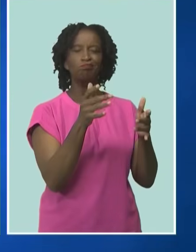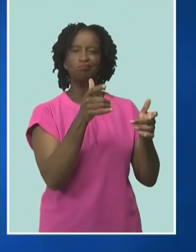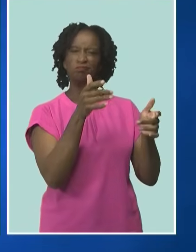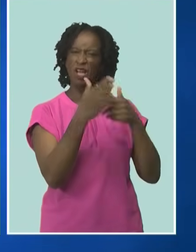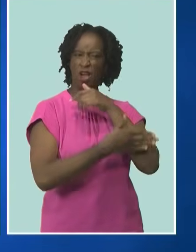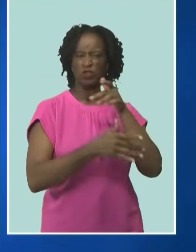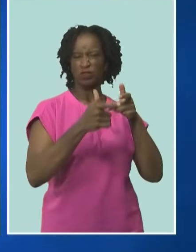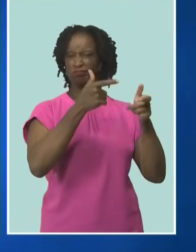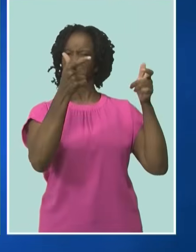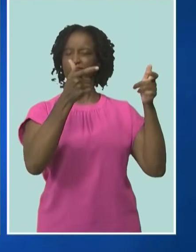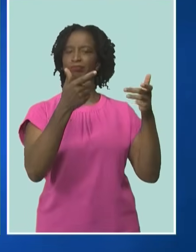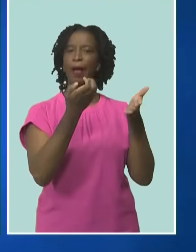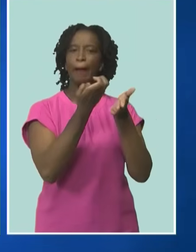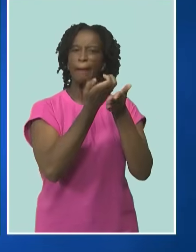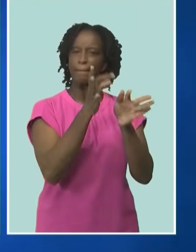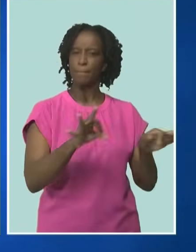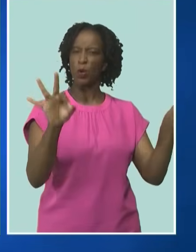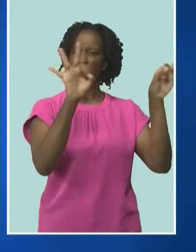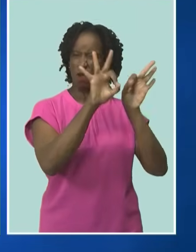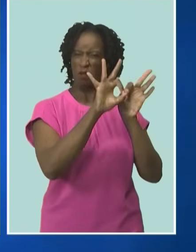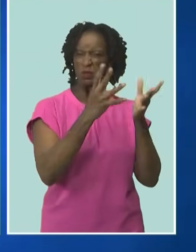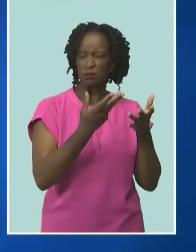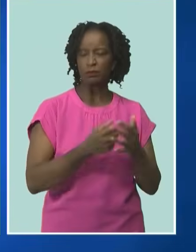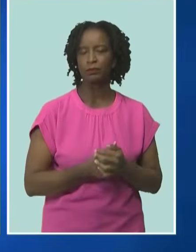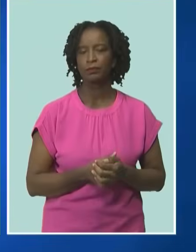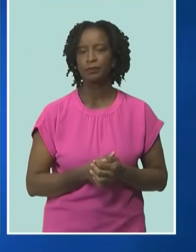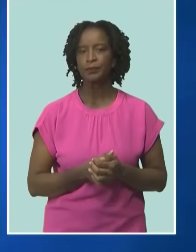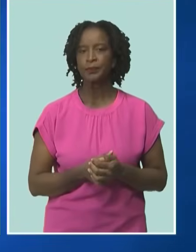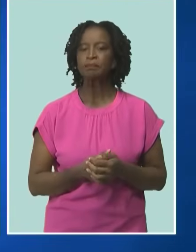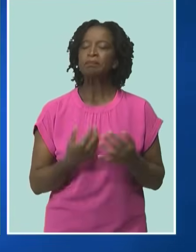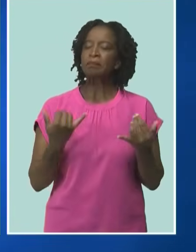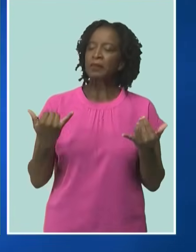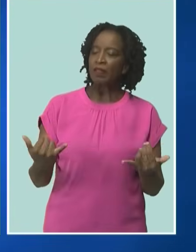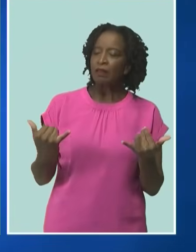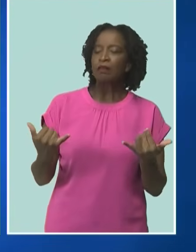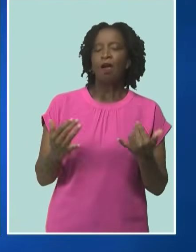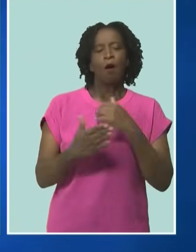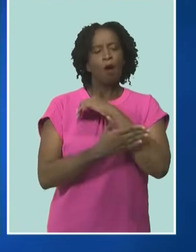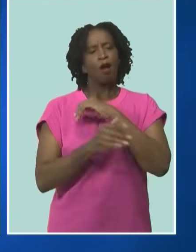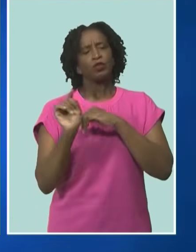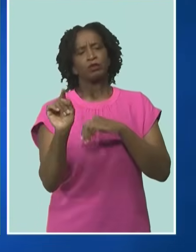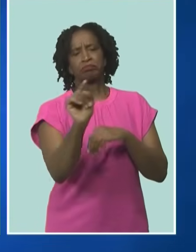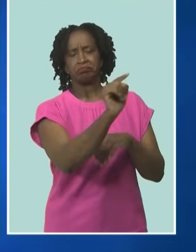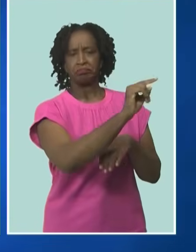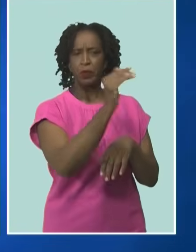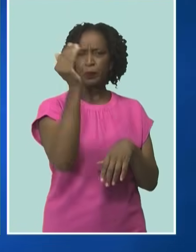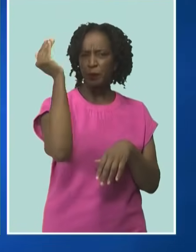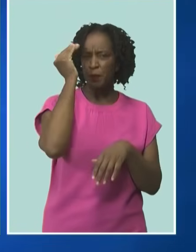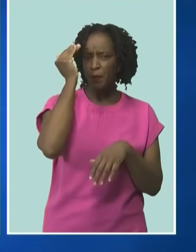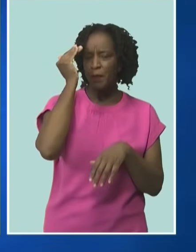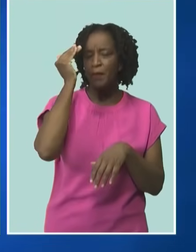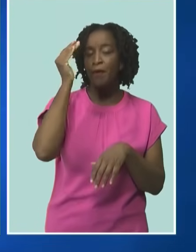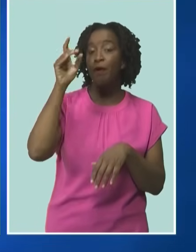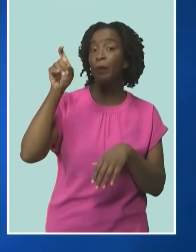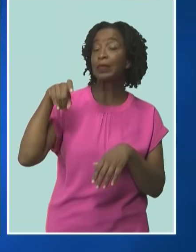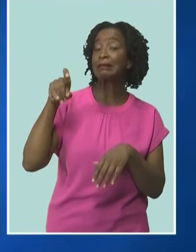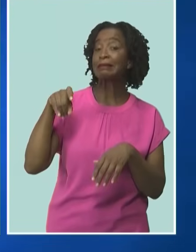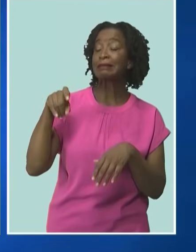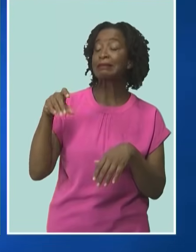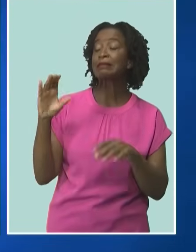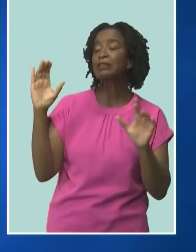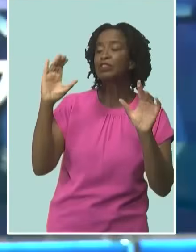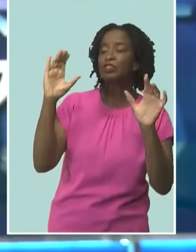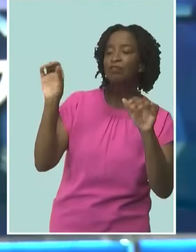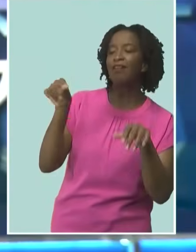we mean. And that I think the world is learning now that we need to spread our